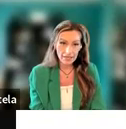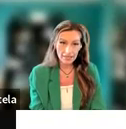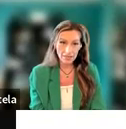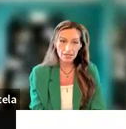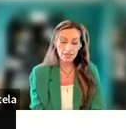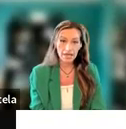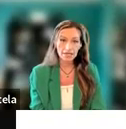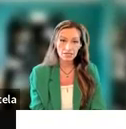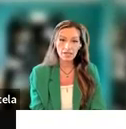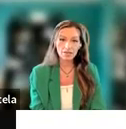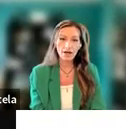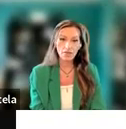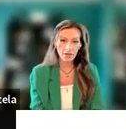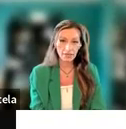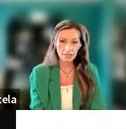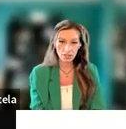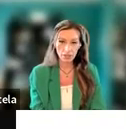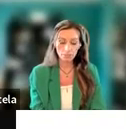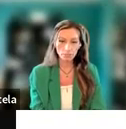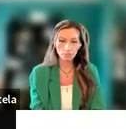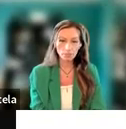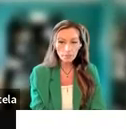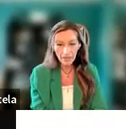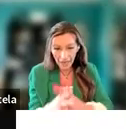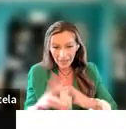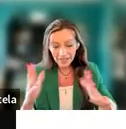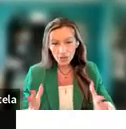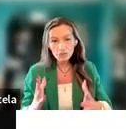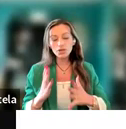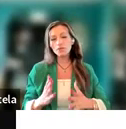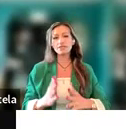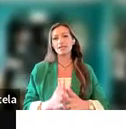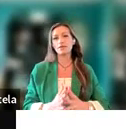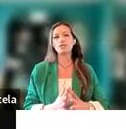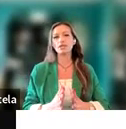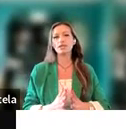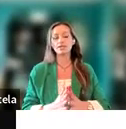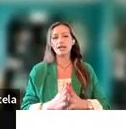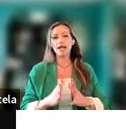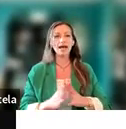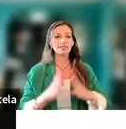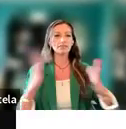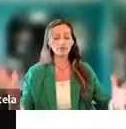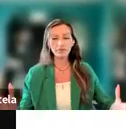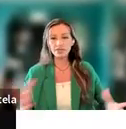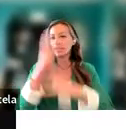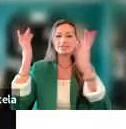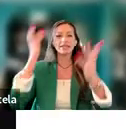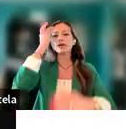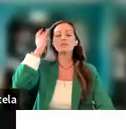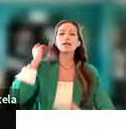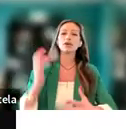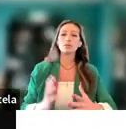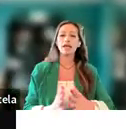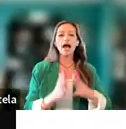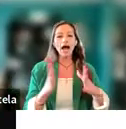completely dedicated to mental health and addiction. And I don't show these images as a frivolous way to say,